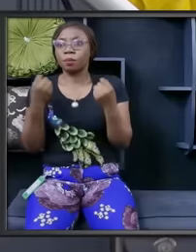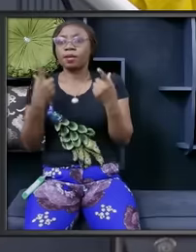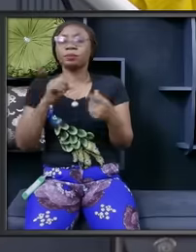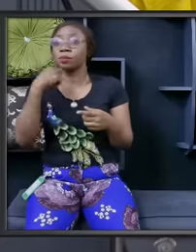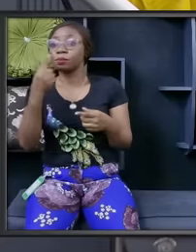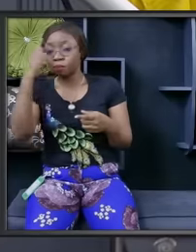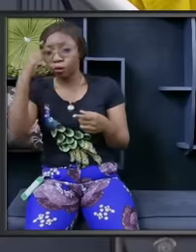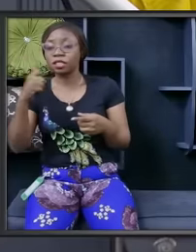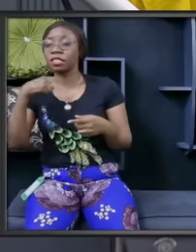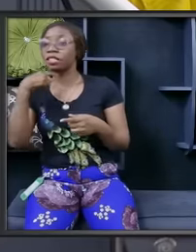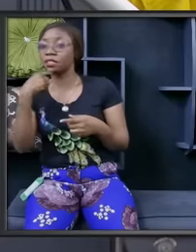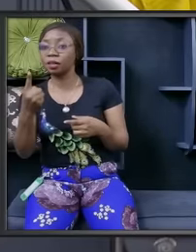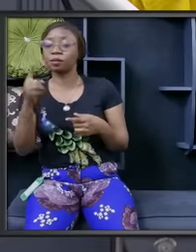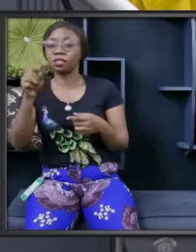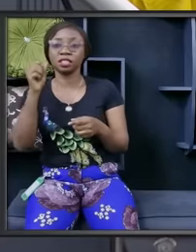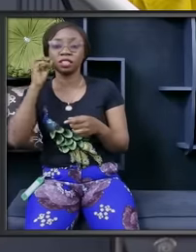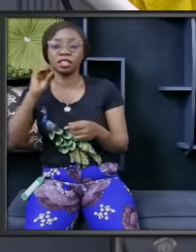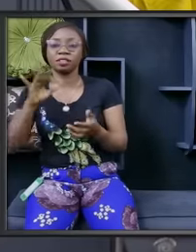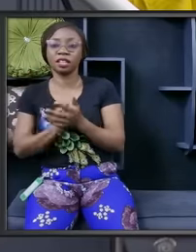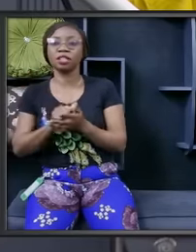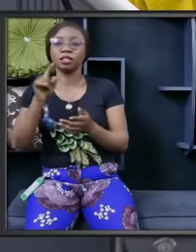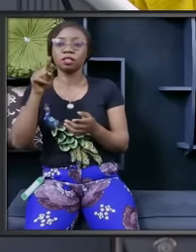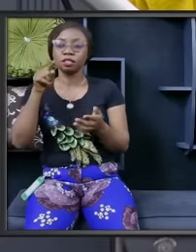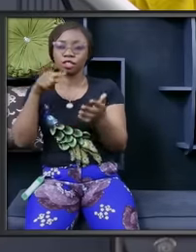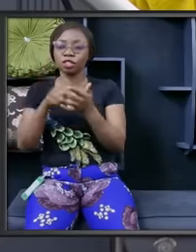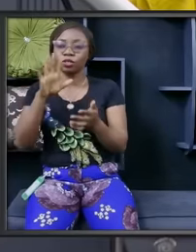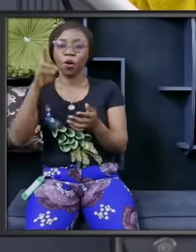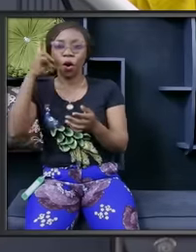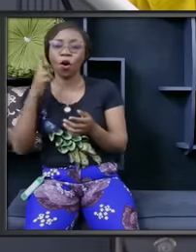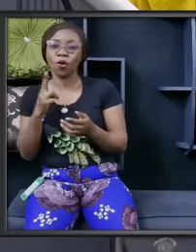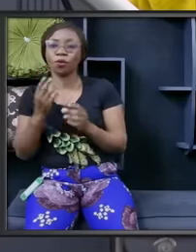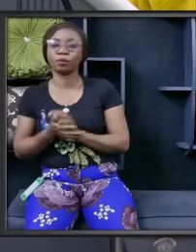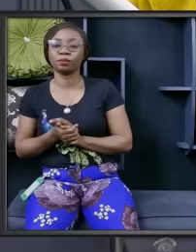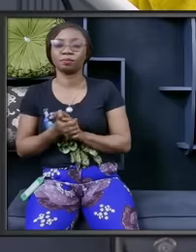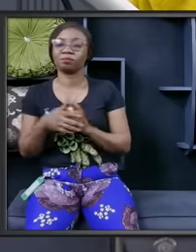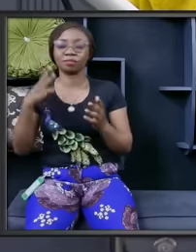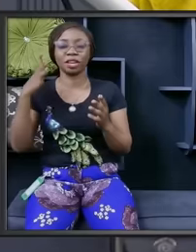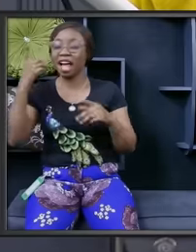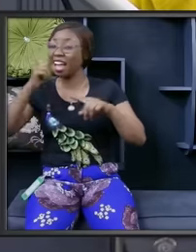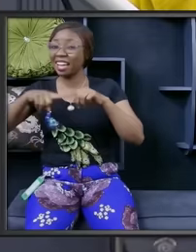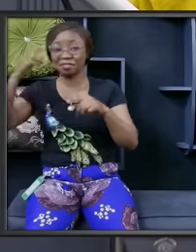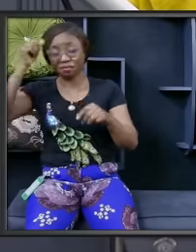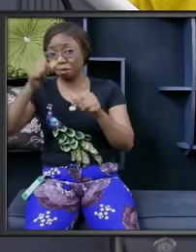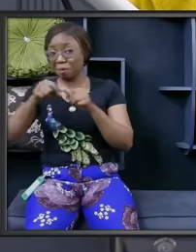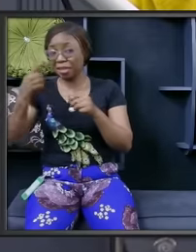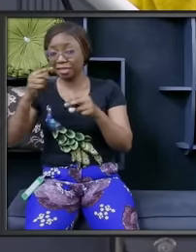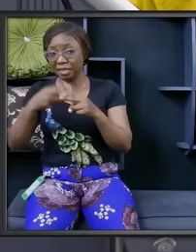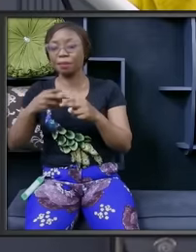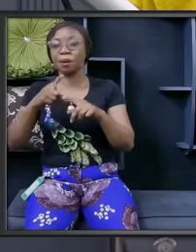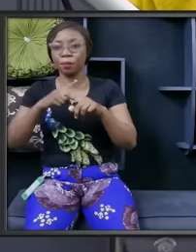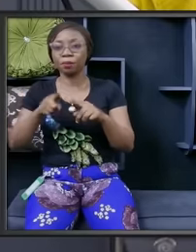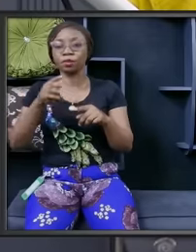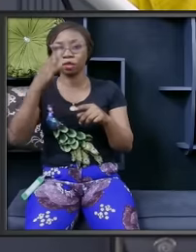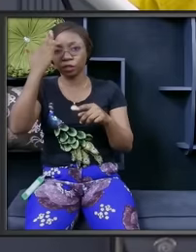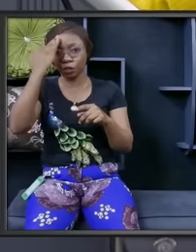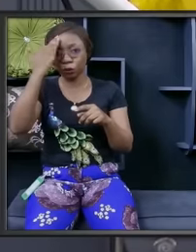the girl say, this your uncle. He come, they mention, whether Moses, I don't know. Ingo, no. My husband